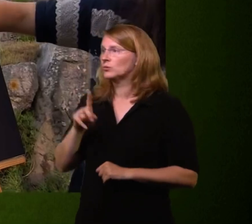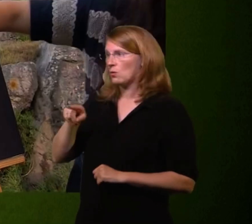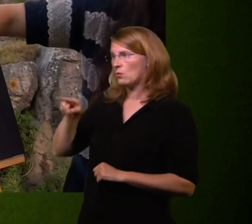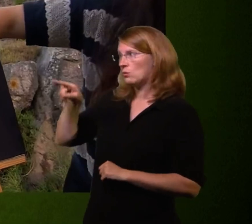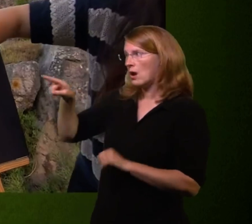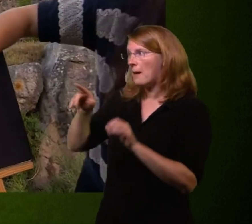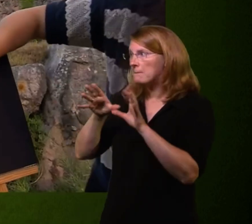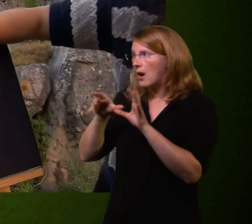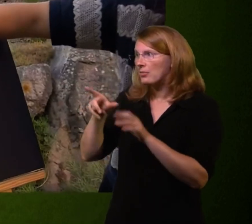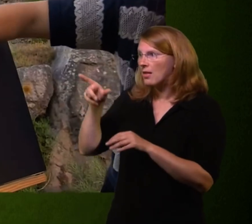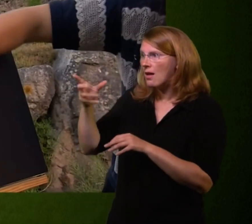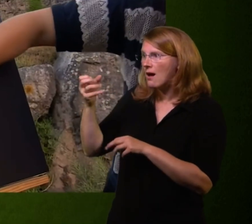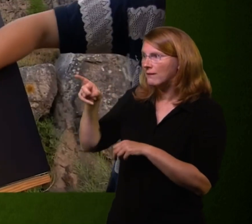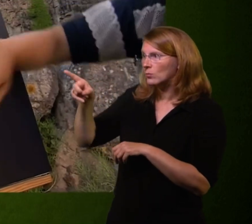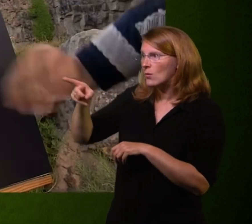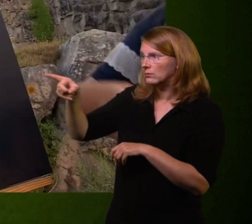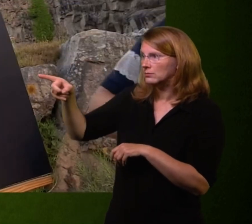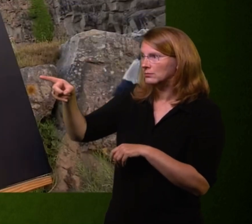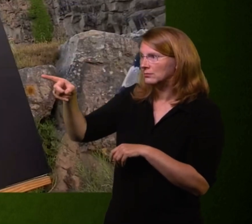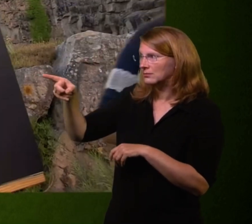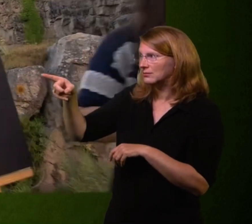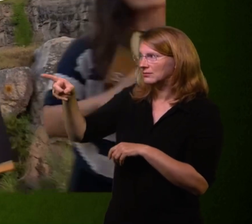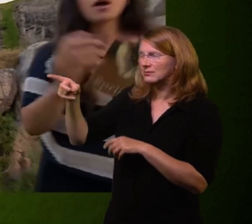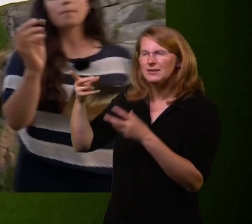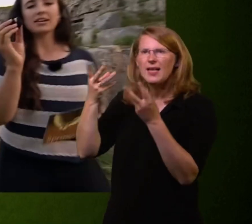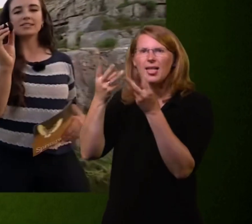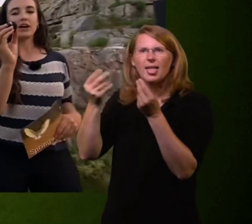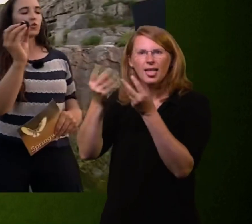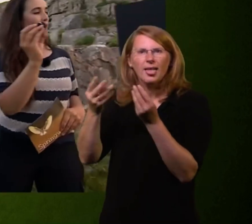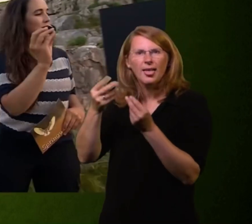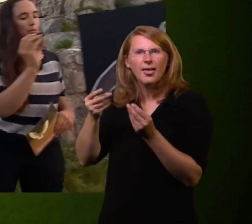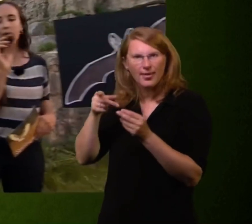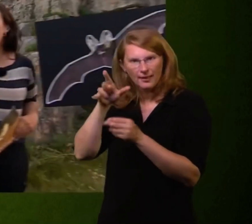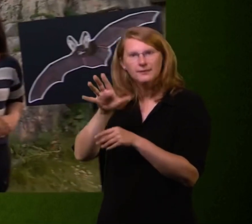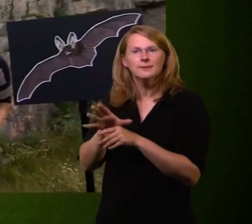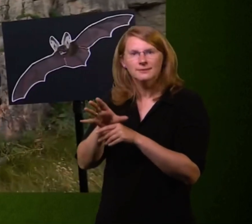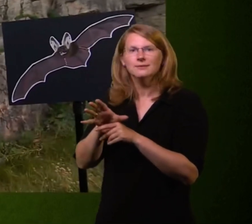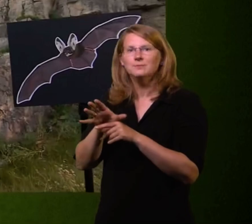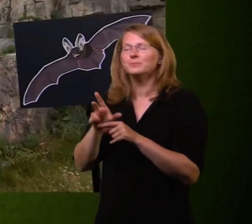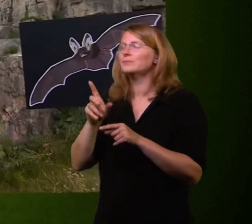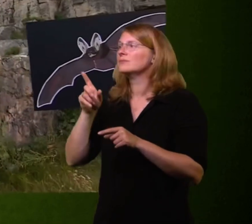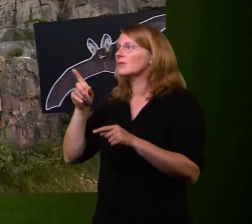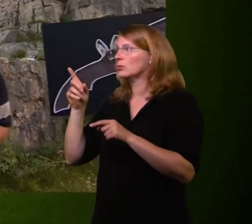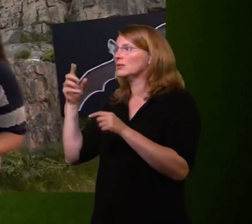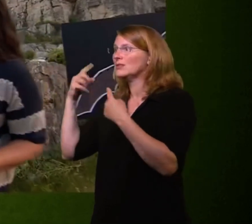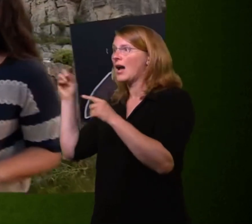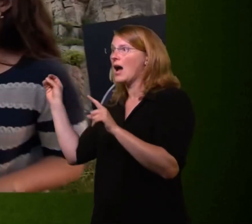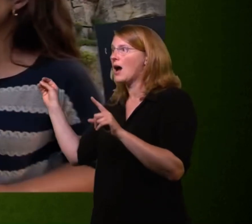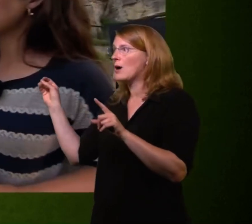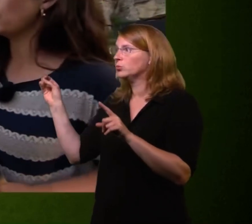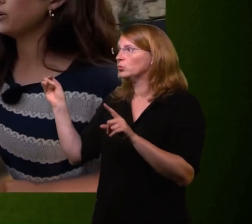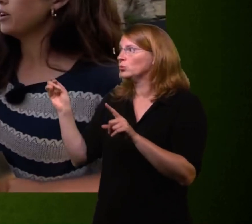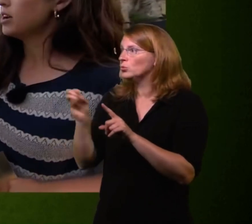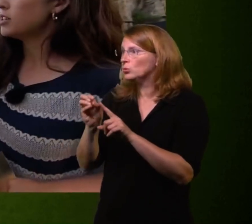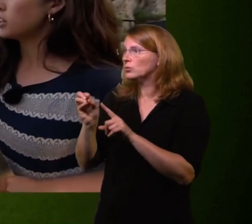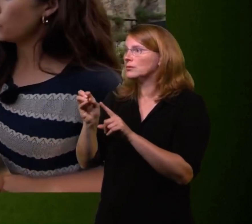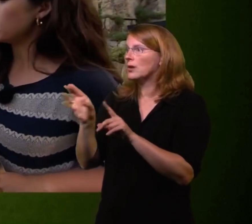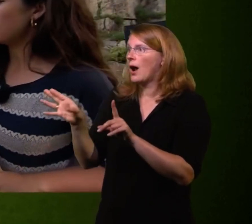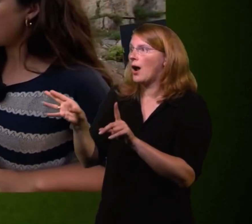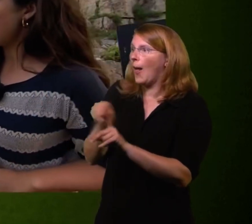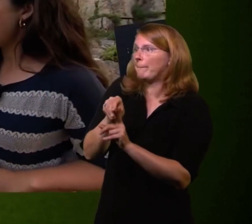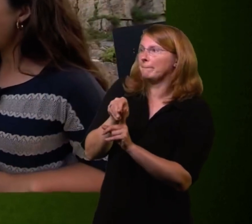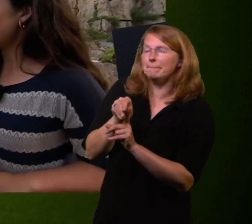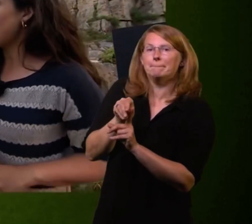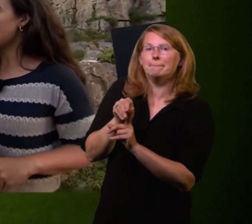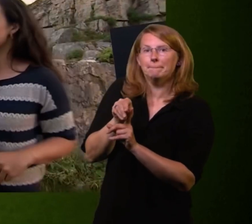acoustic camouflage, and this one here has a furry body. So when my sound waves come out of the bat, what it does is it hits on to the